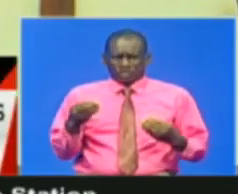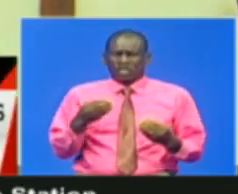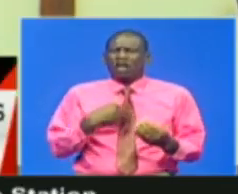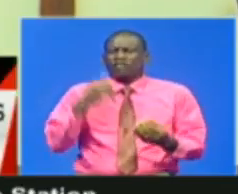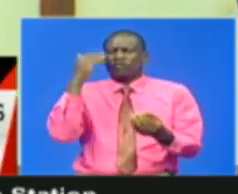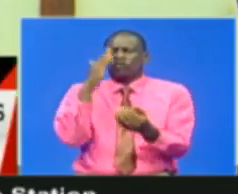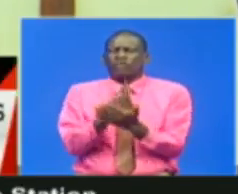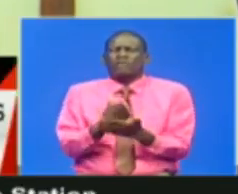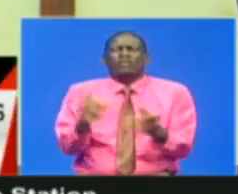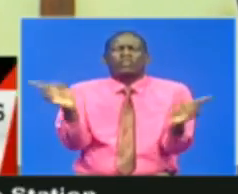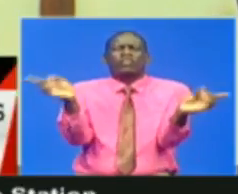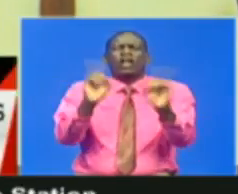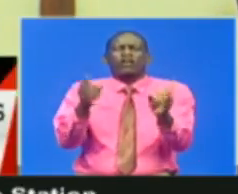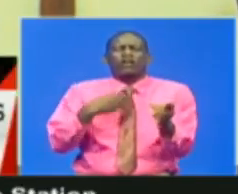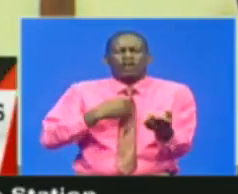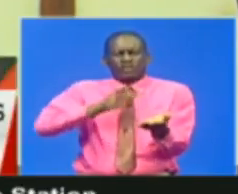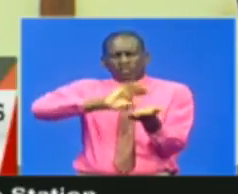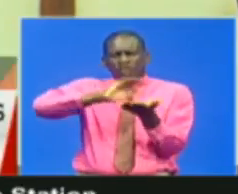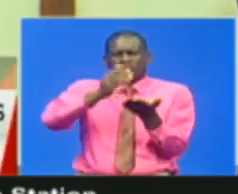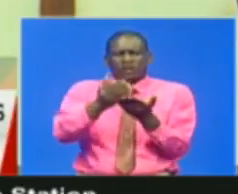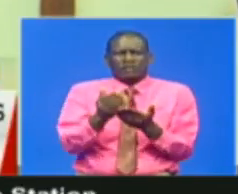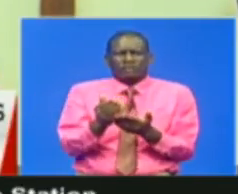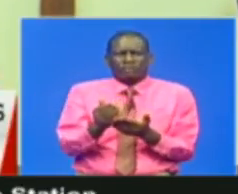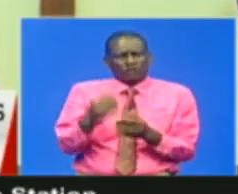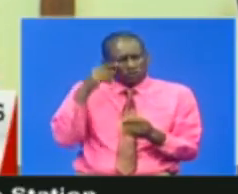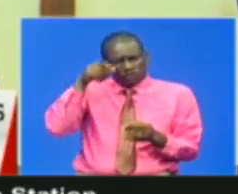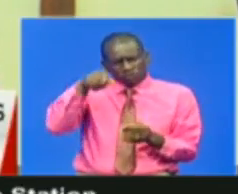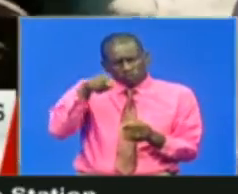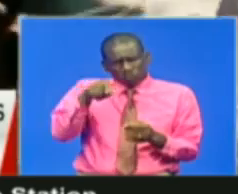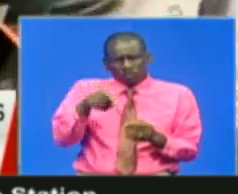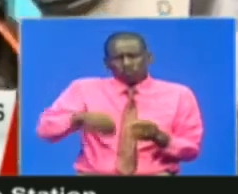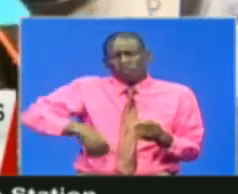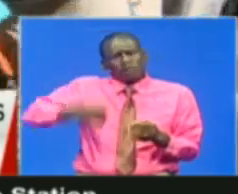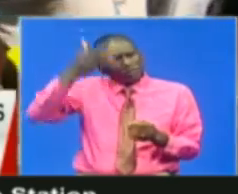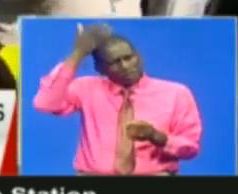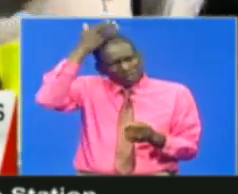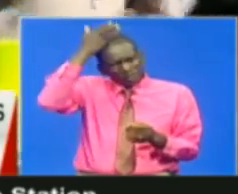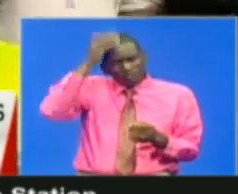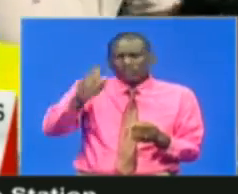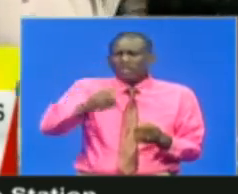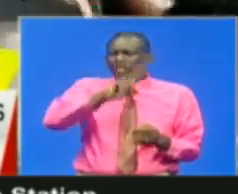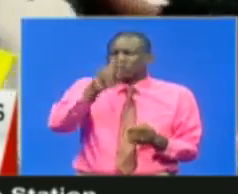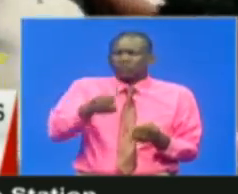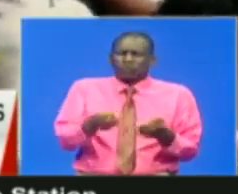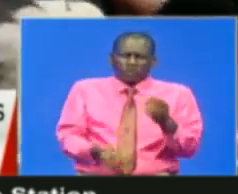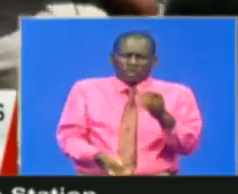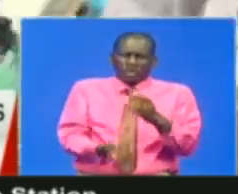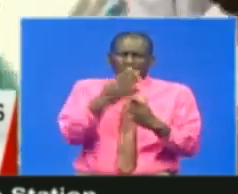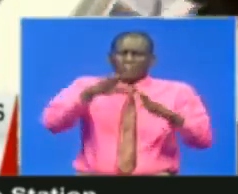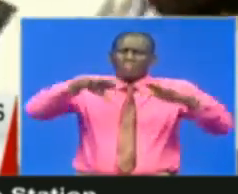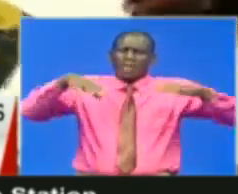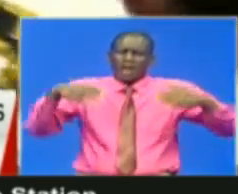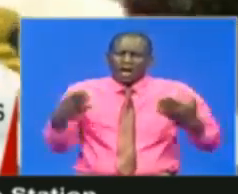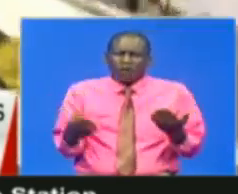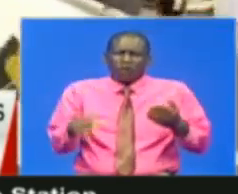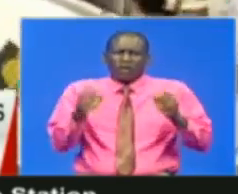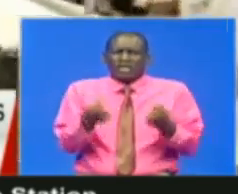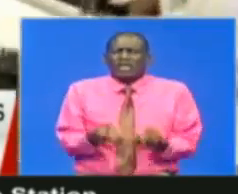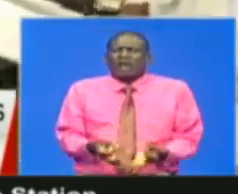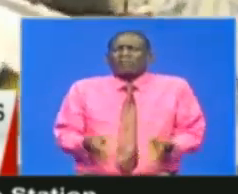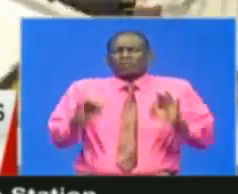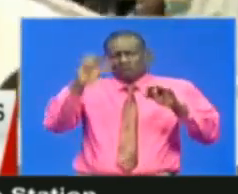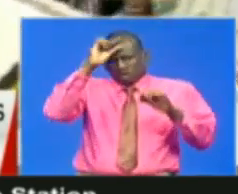confirmed they do not have the funding for this to pay the nurses. The question then becomes, how does a broke government, by